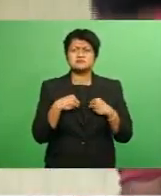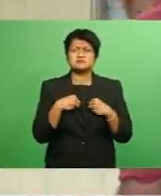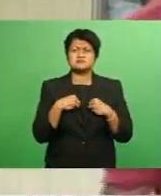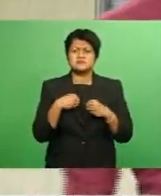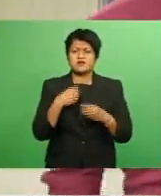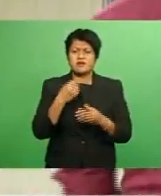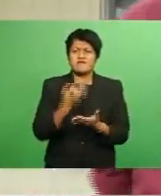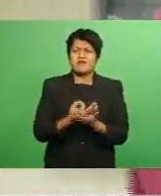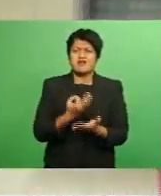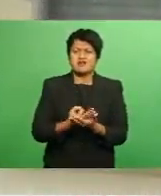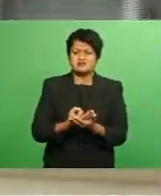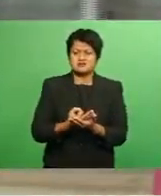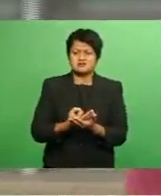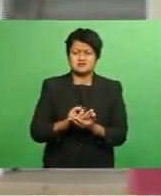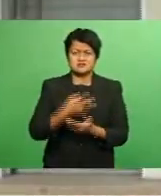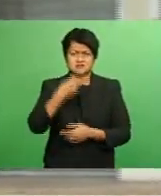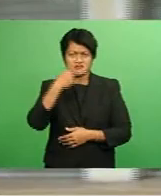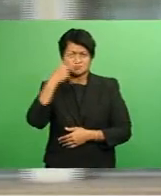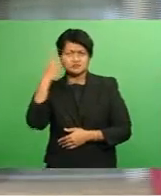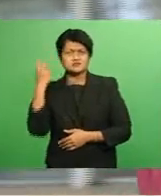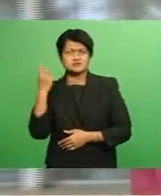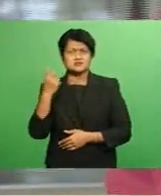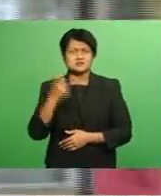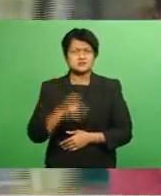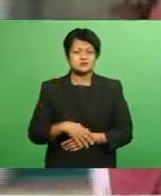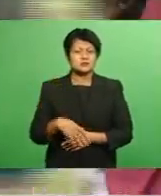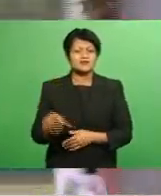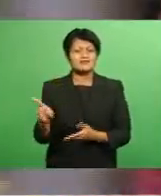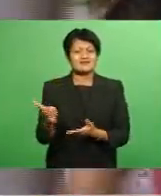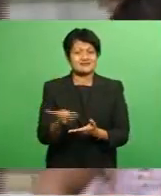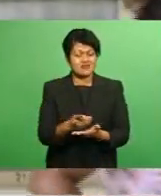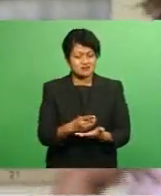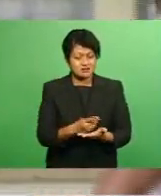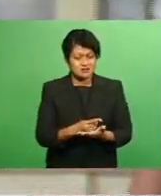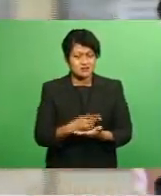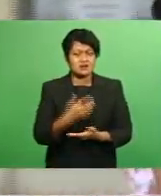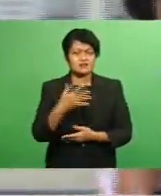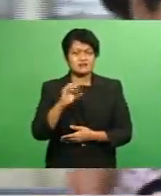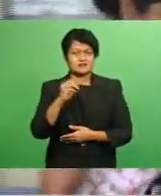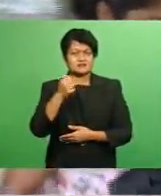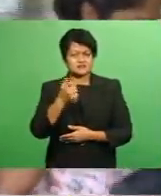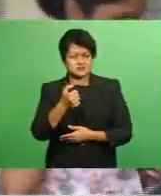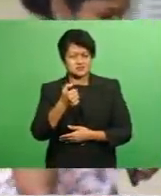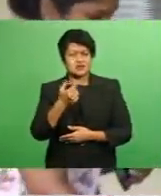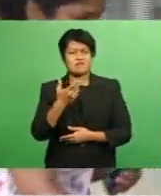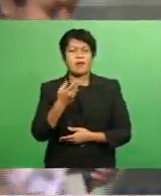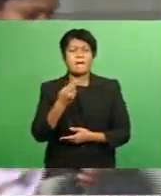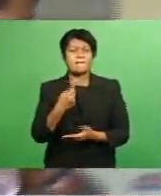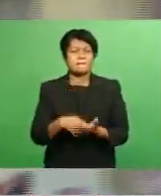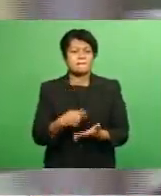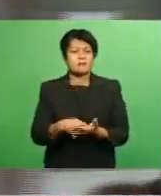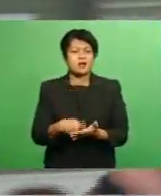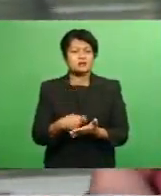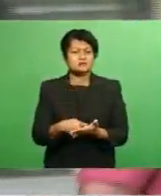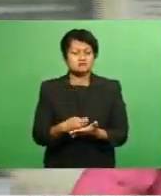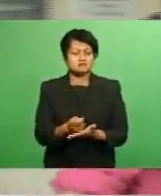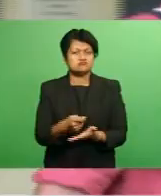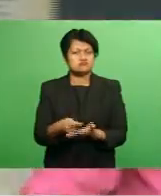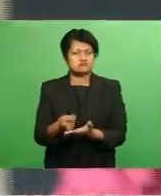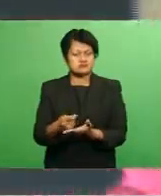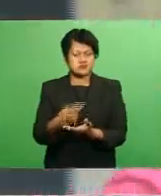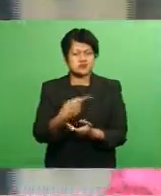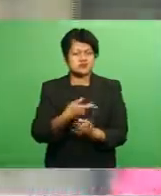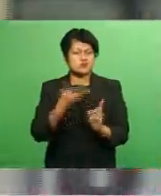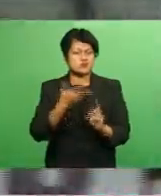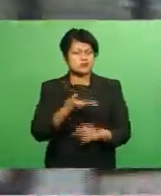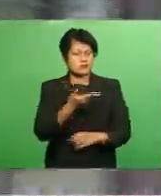one count of unauthorized modification of data, and 56 counts of money laundering. Kumar was released on strict bail